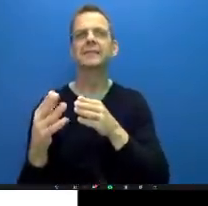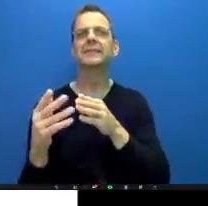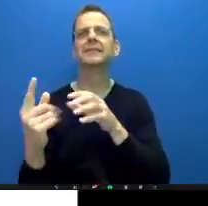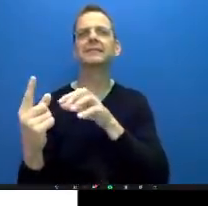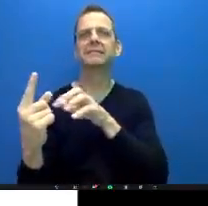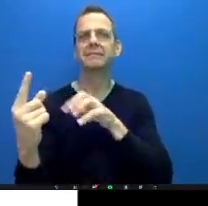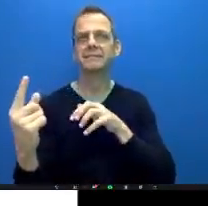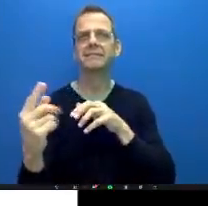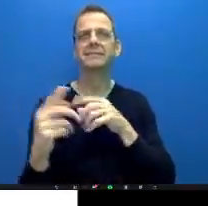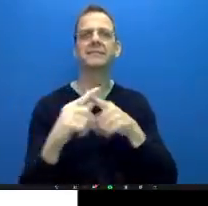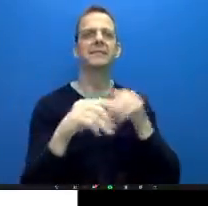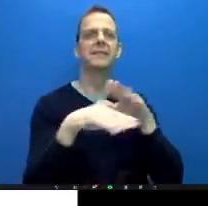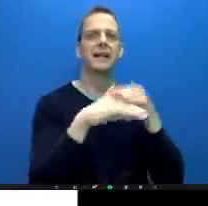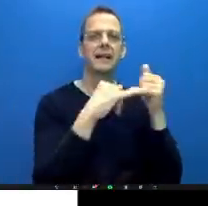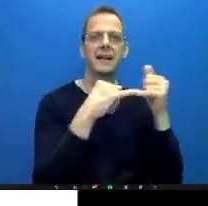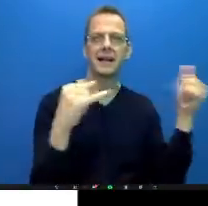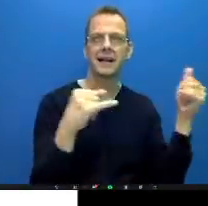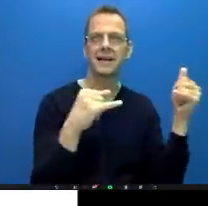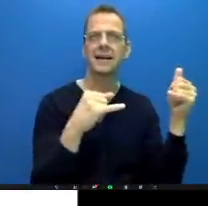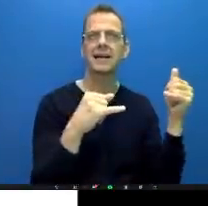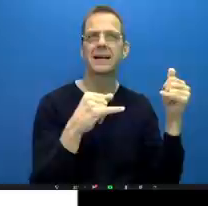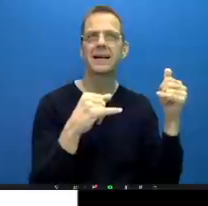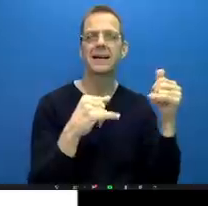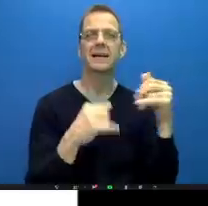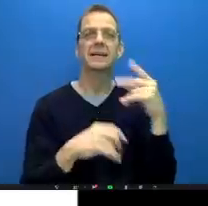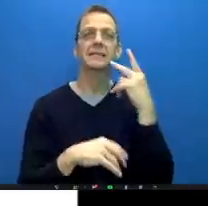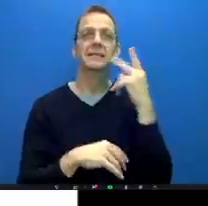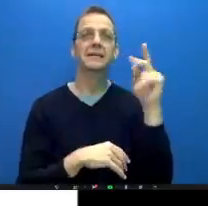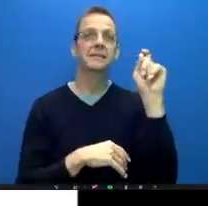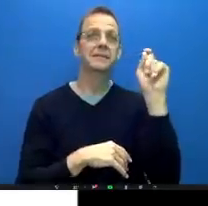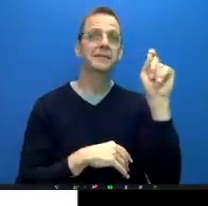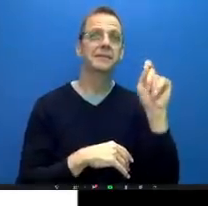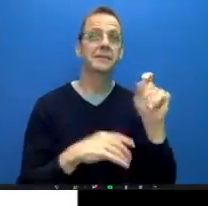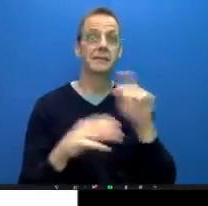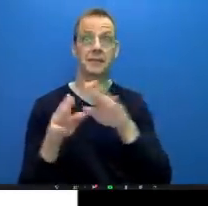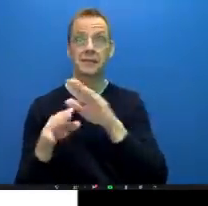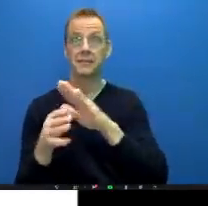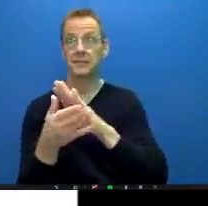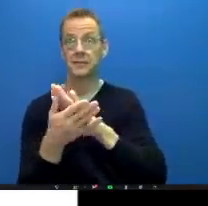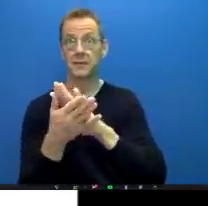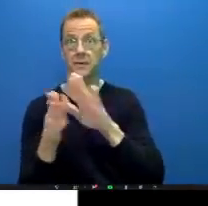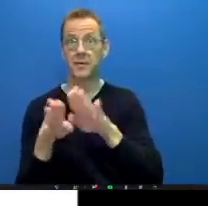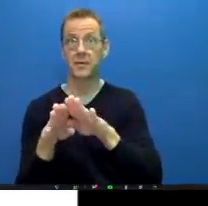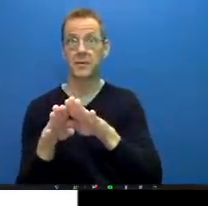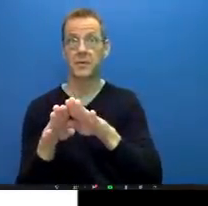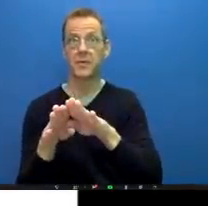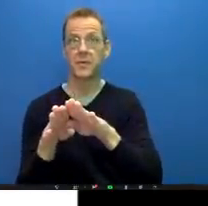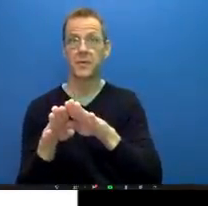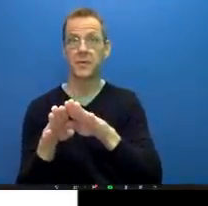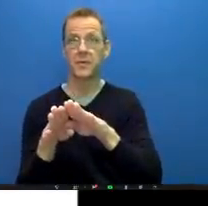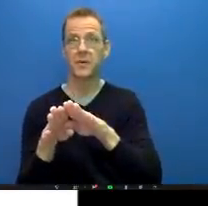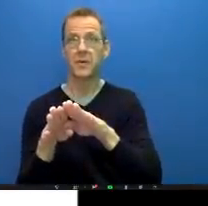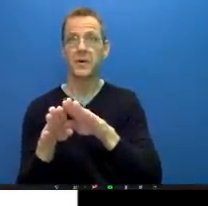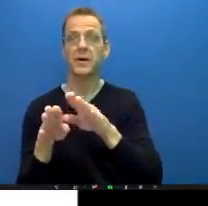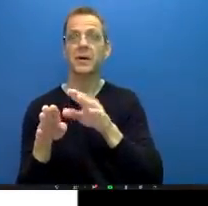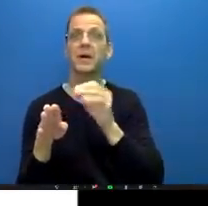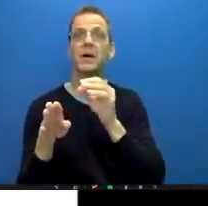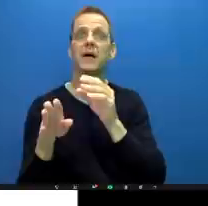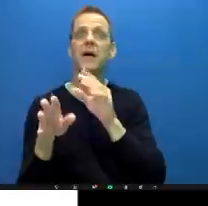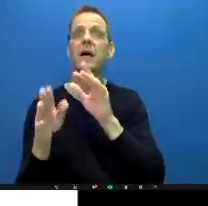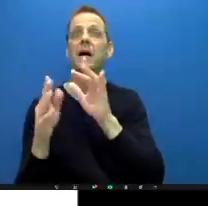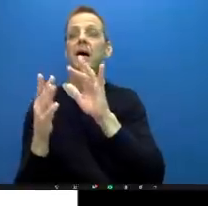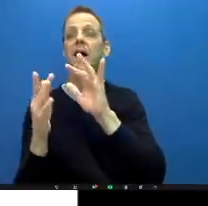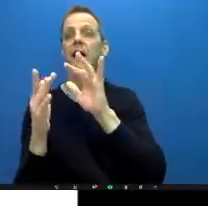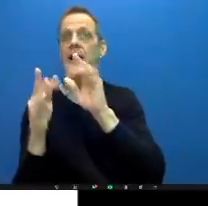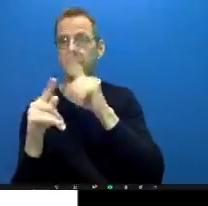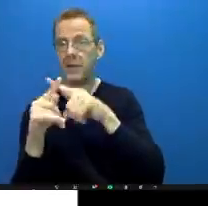So somehow they contributed to the decline. And especially in the spring after May, I think it was May